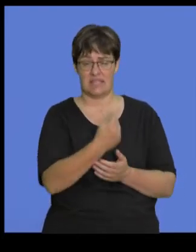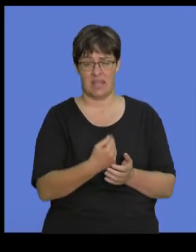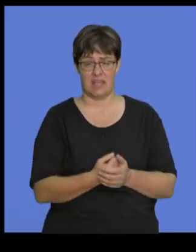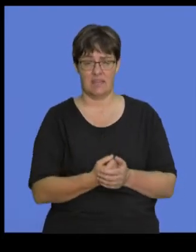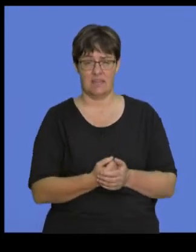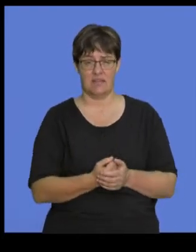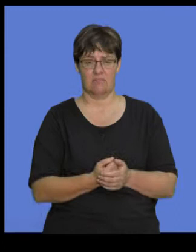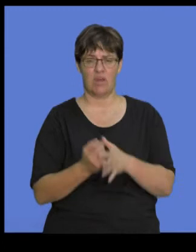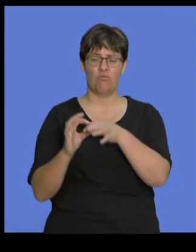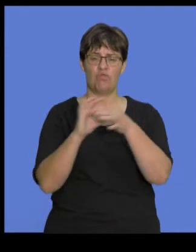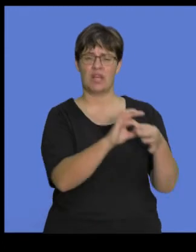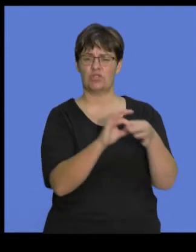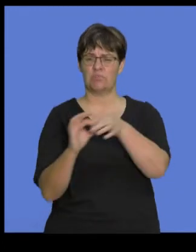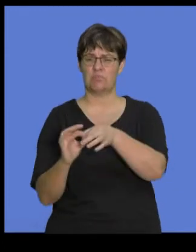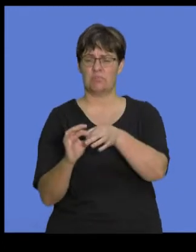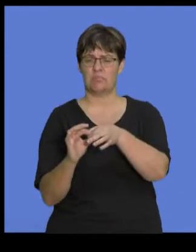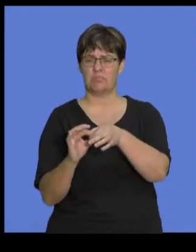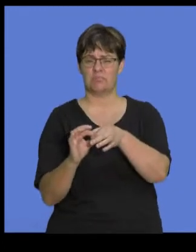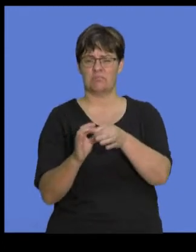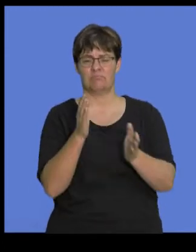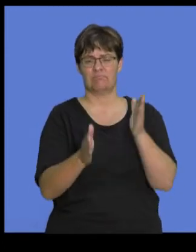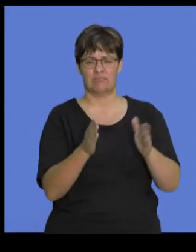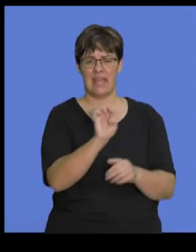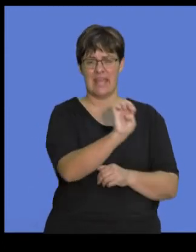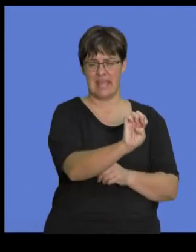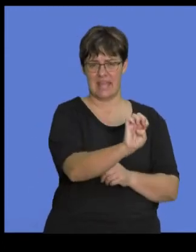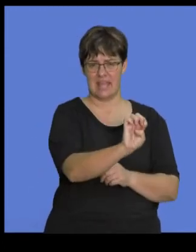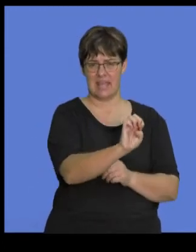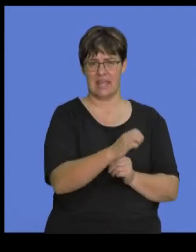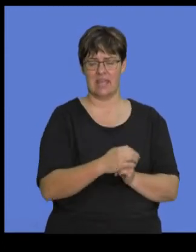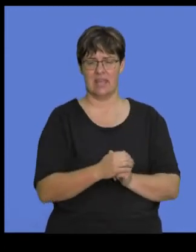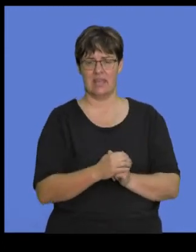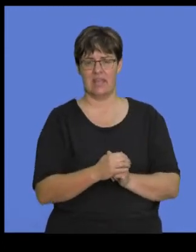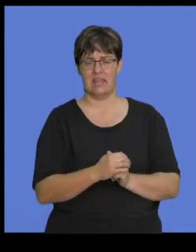what if we talk about the relationship that exists between E